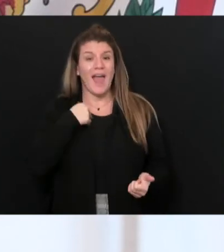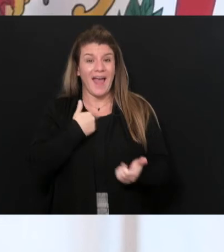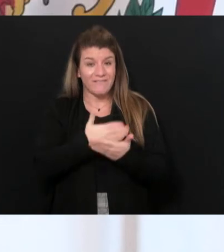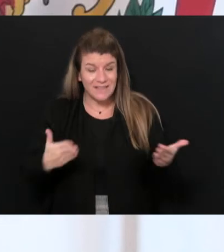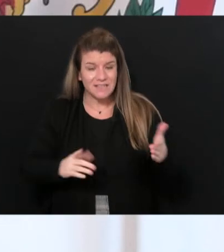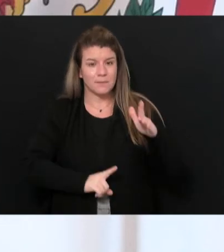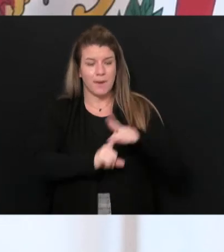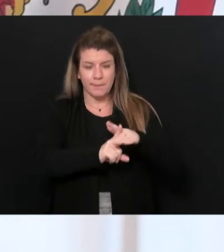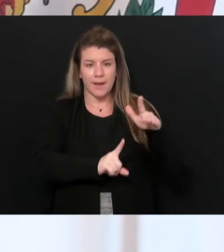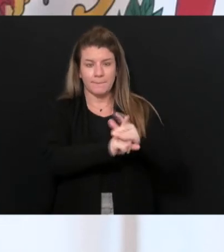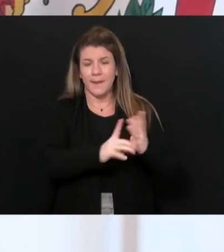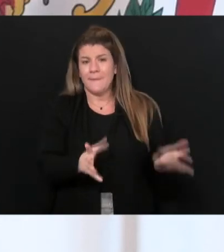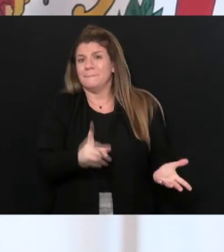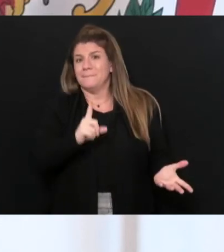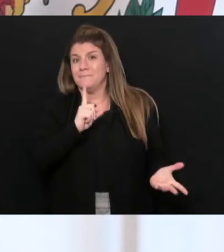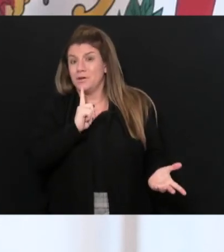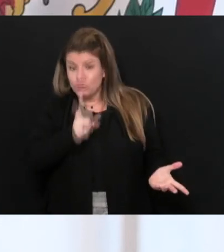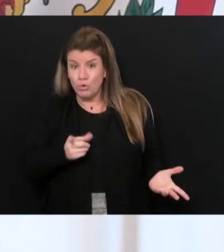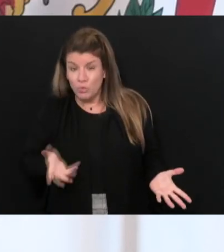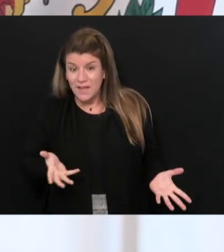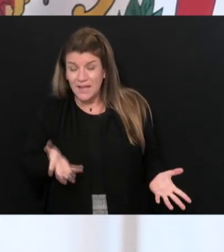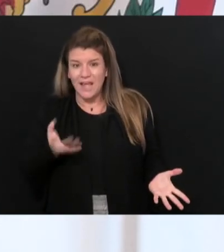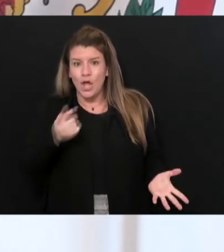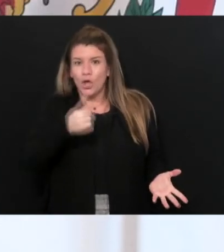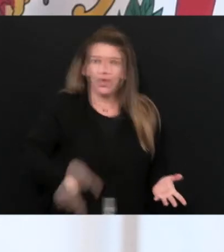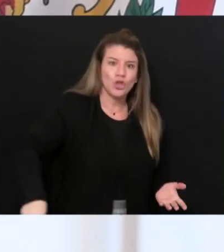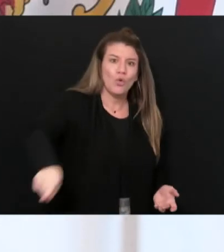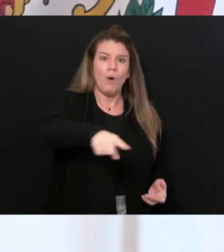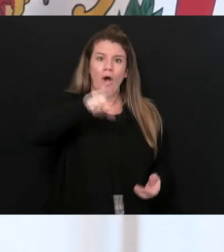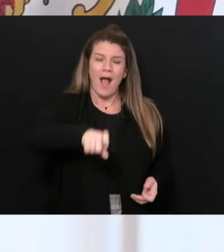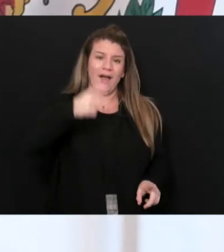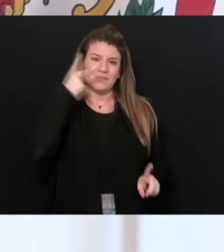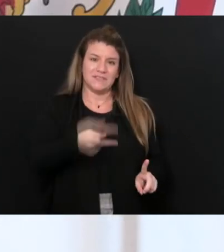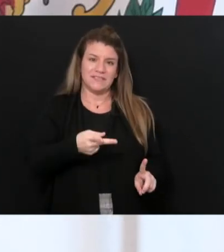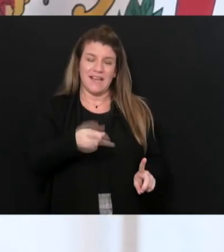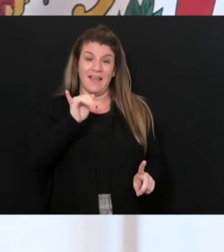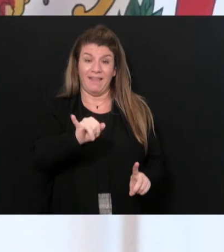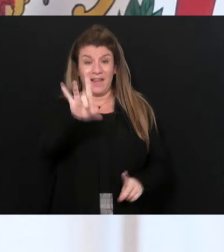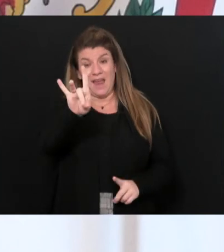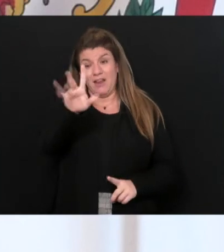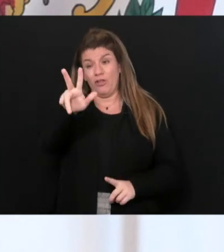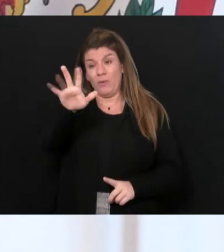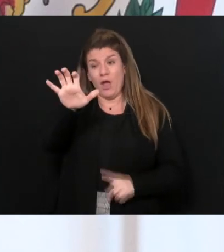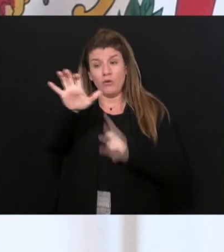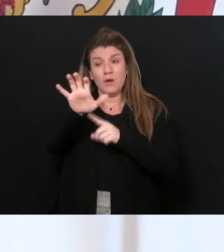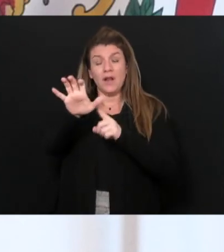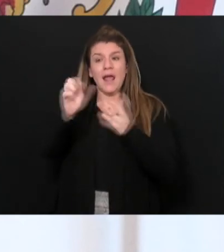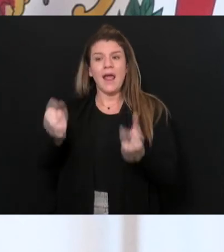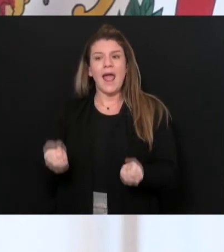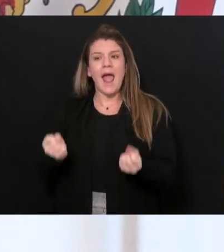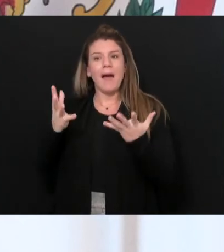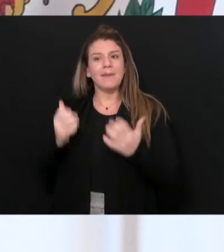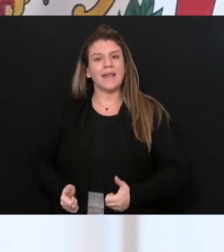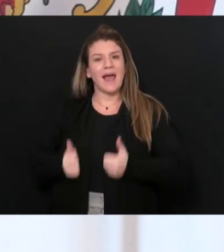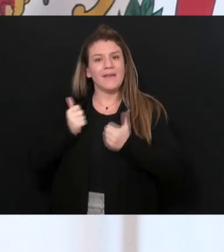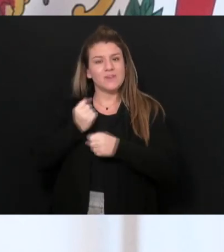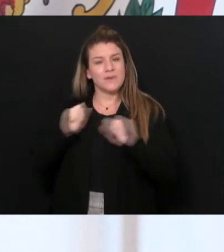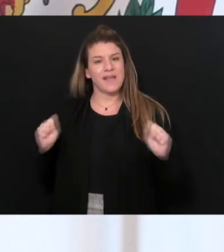But surely everyone has got to be able to see, of that 8,300, how many lives did we